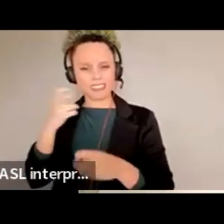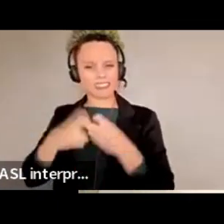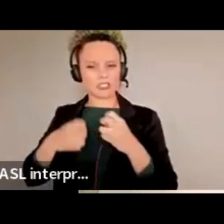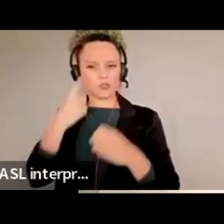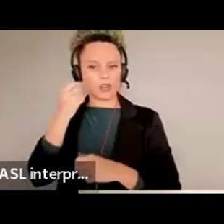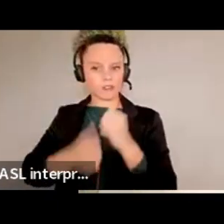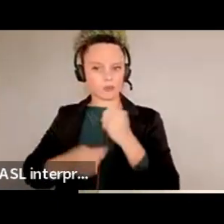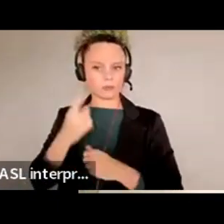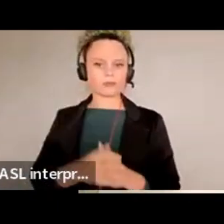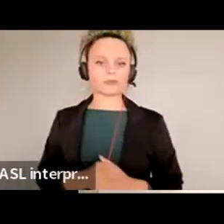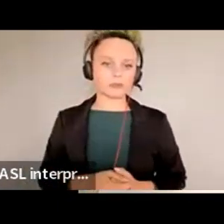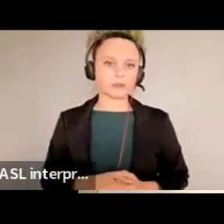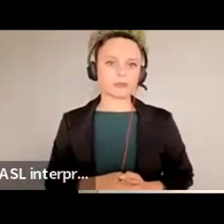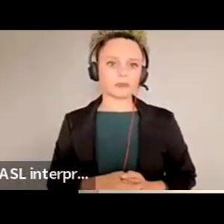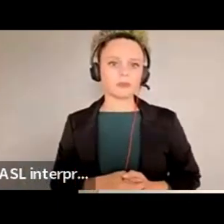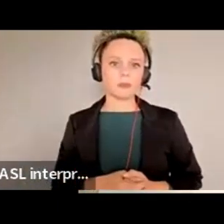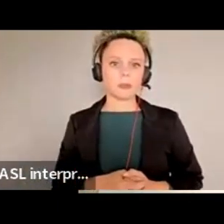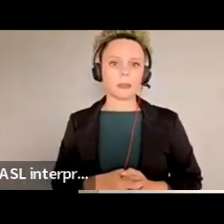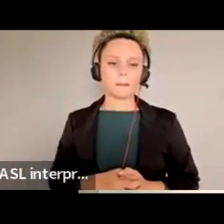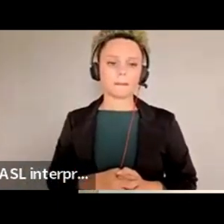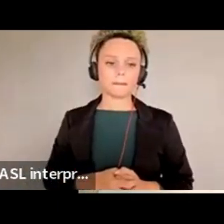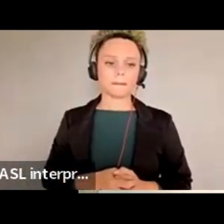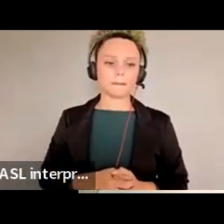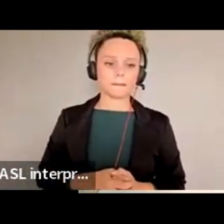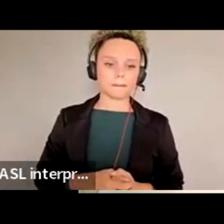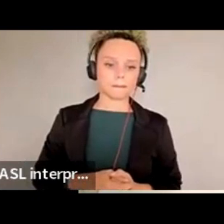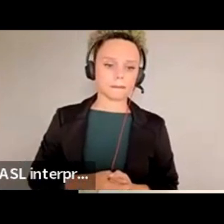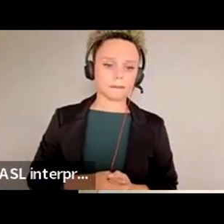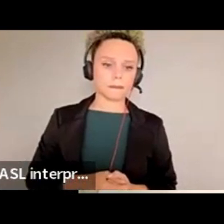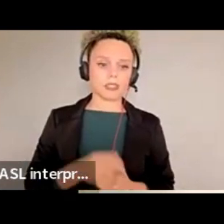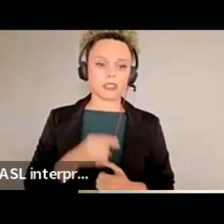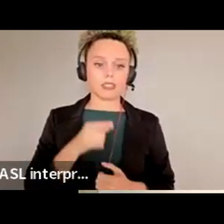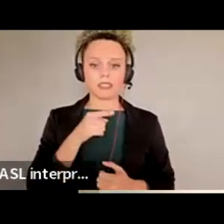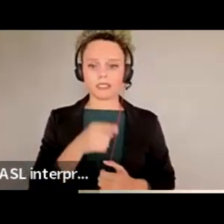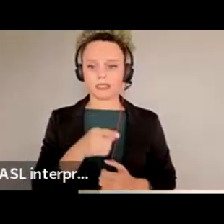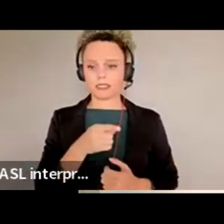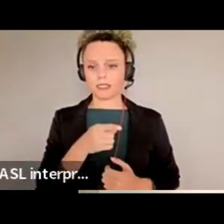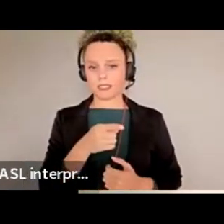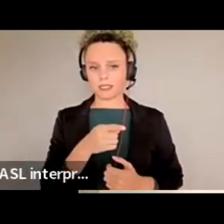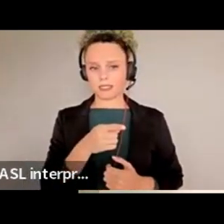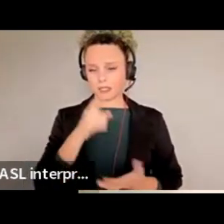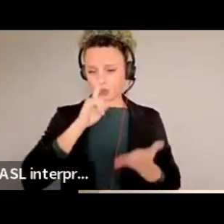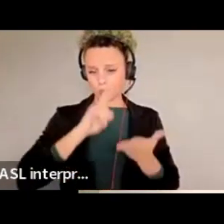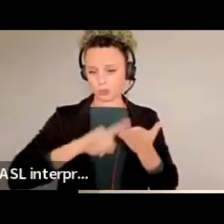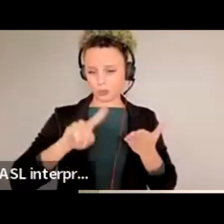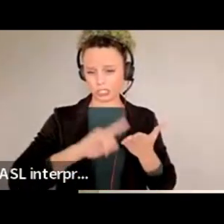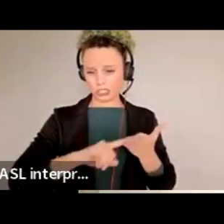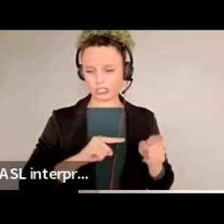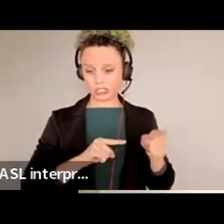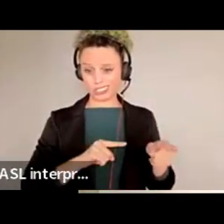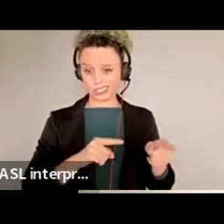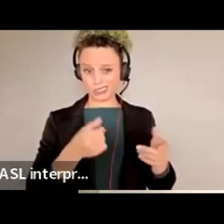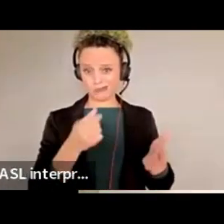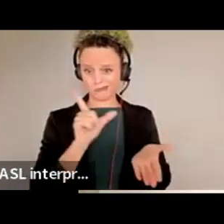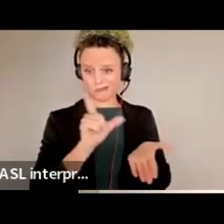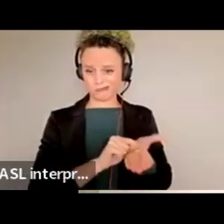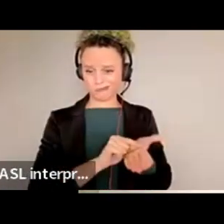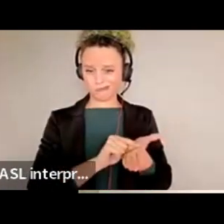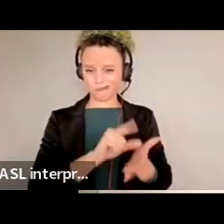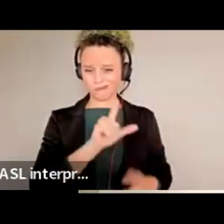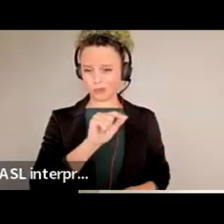eating the way that they quote unquote should. And that's an issue for everybody around them. Nowhere in